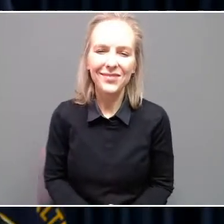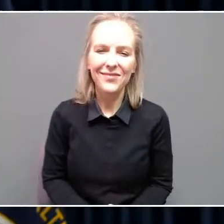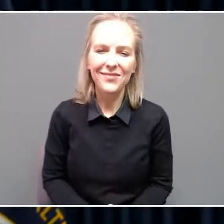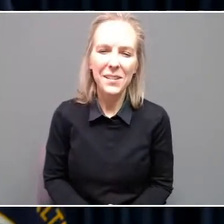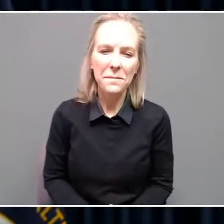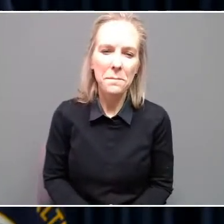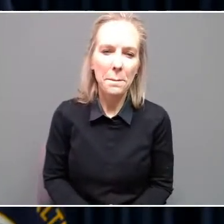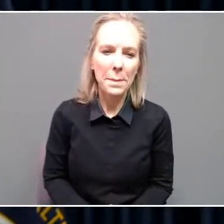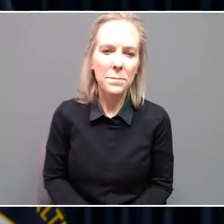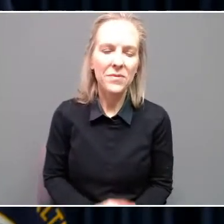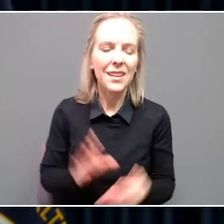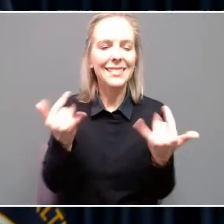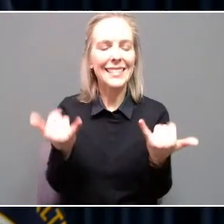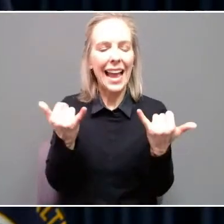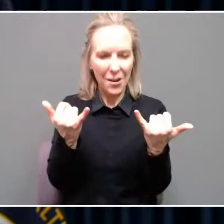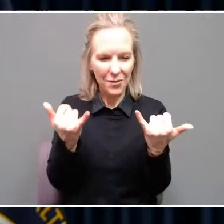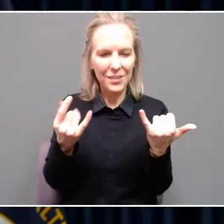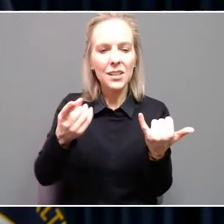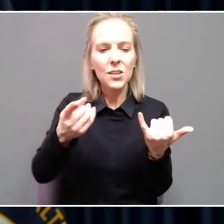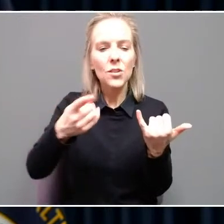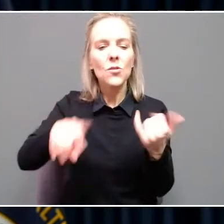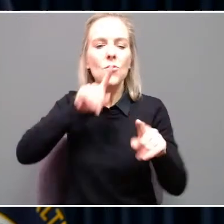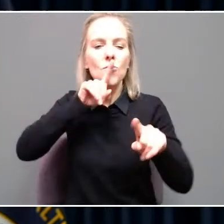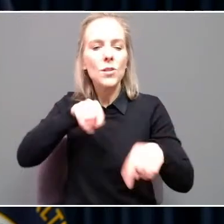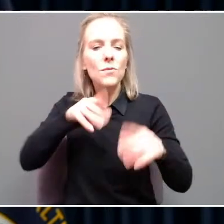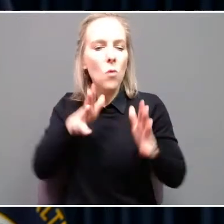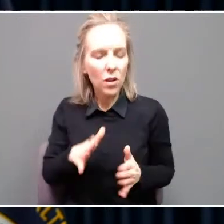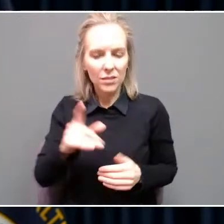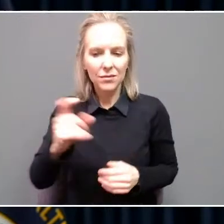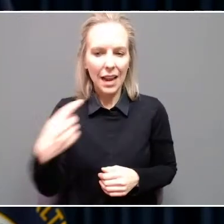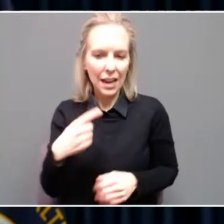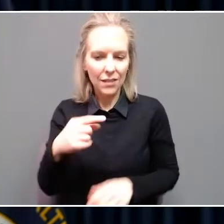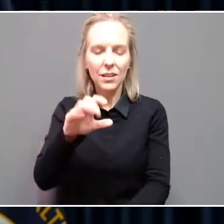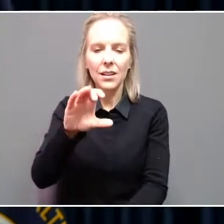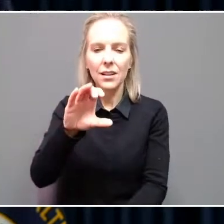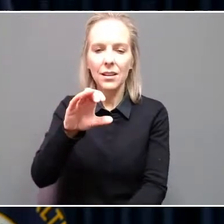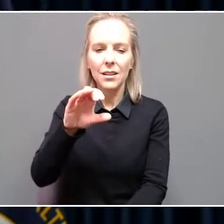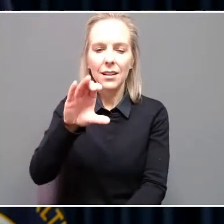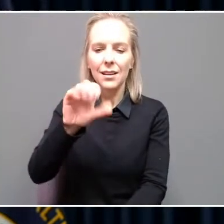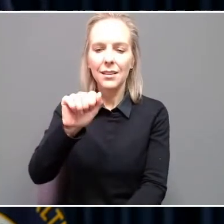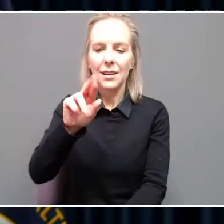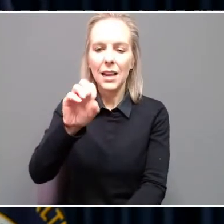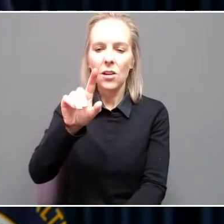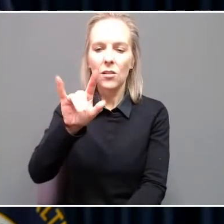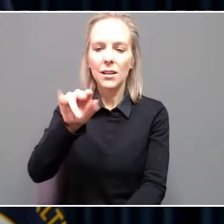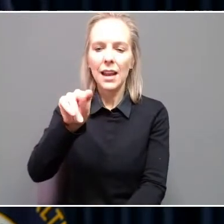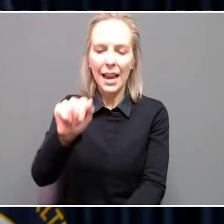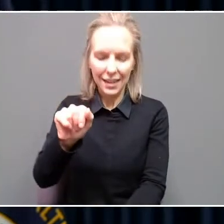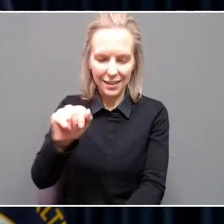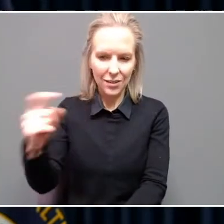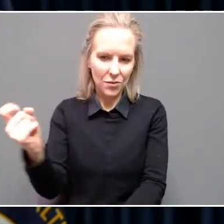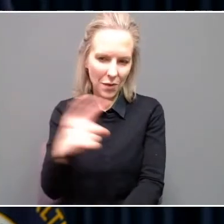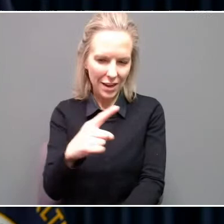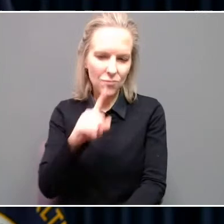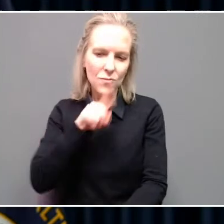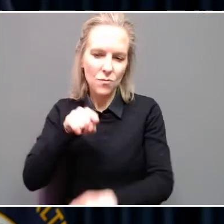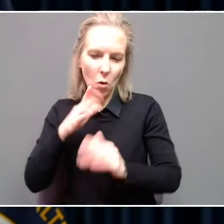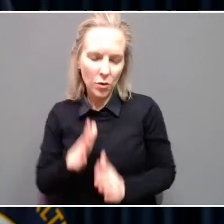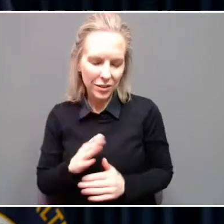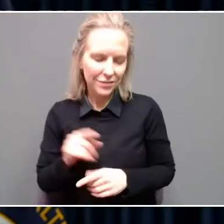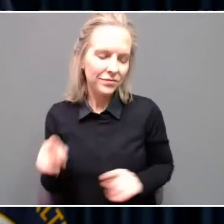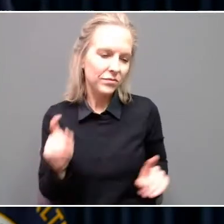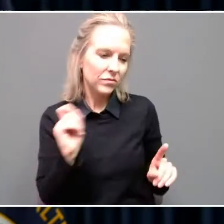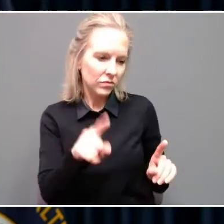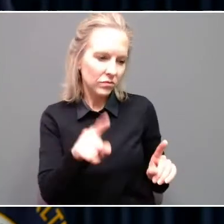We'll open it up for questions. We got Carolina and the latex here today. We'll start with Carolina. Governor, I know you've